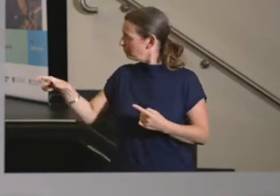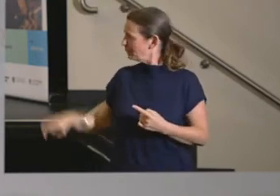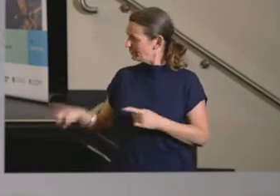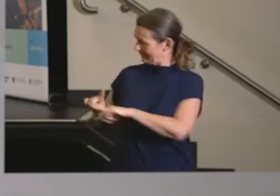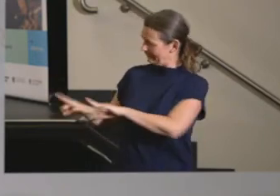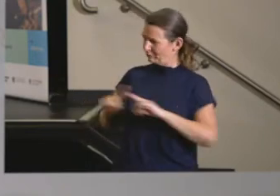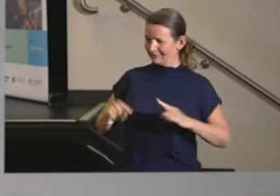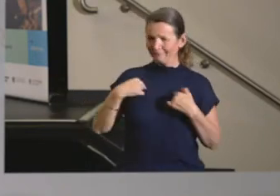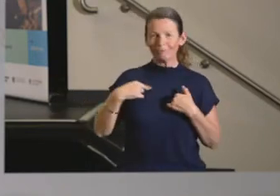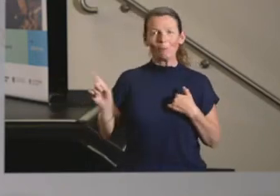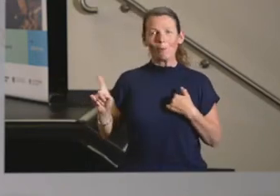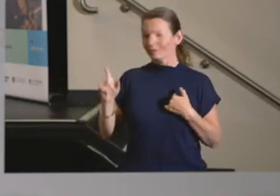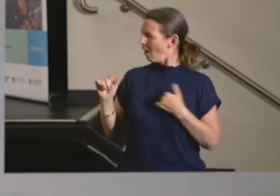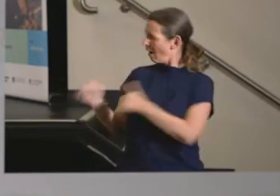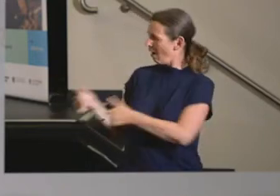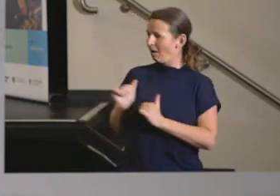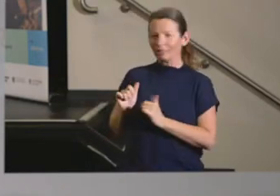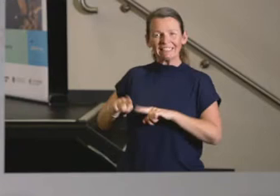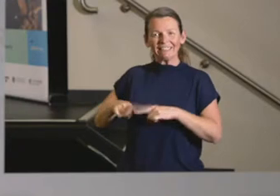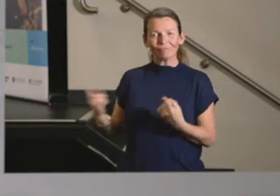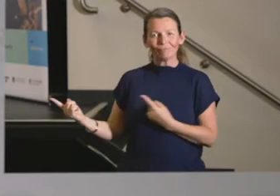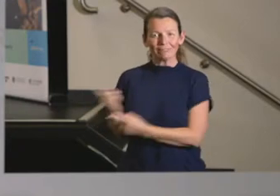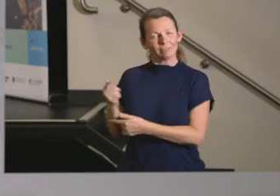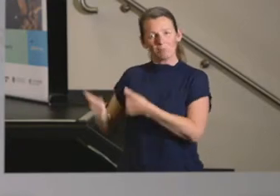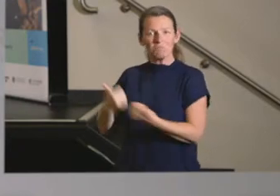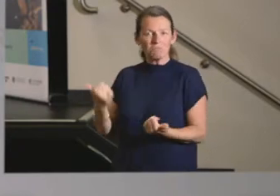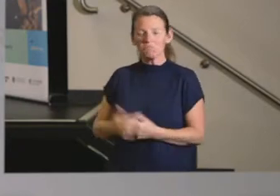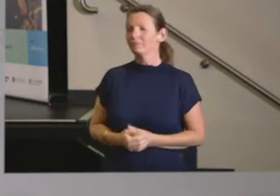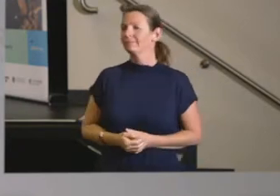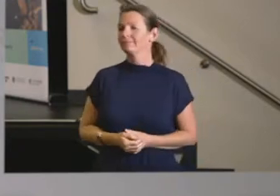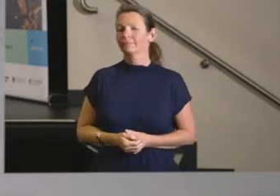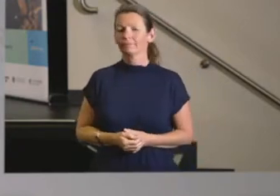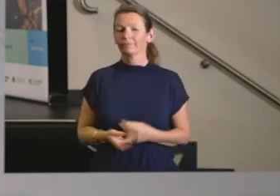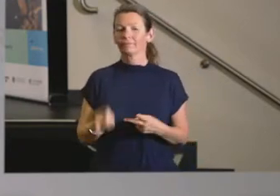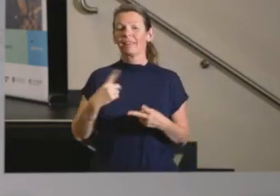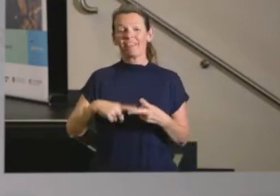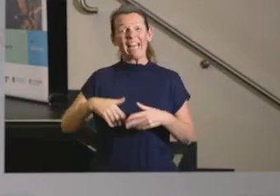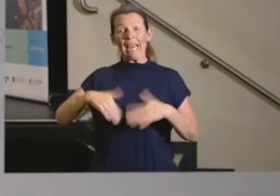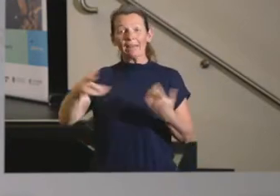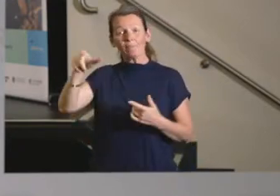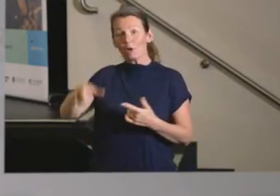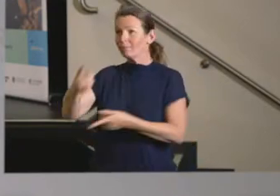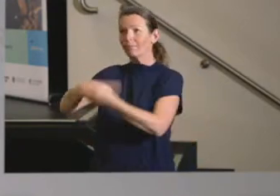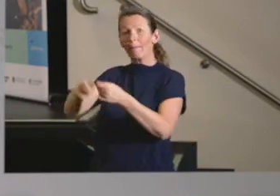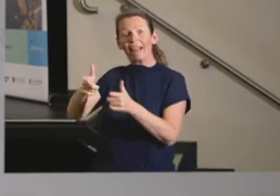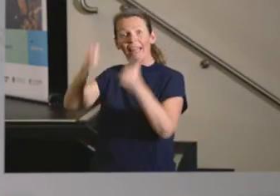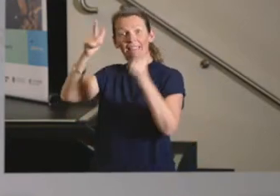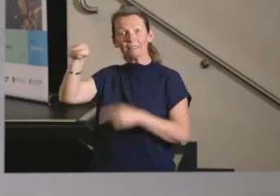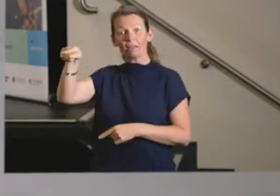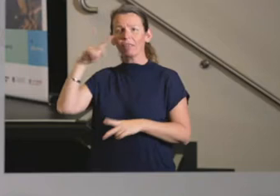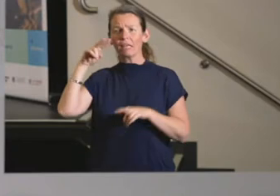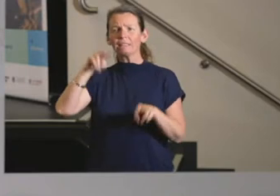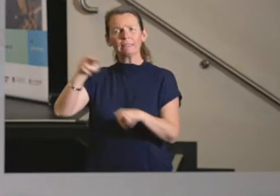together. And as a young woman who is also a leader, who also sees a lot